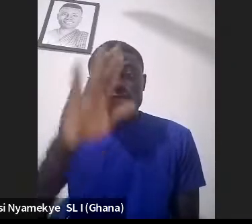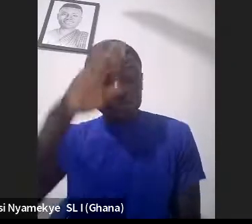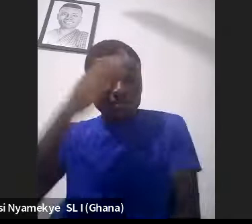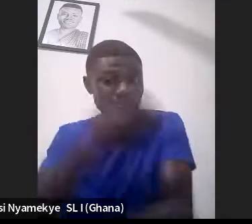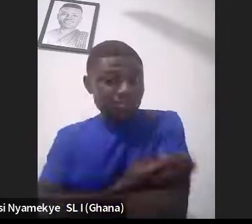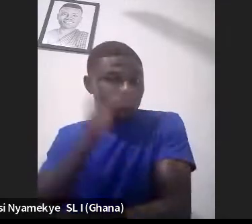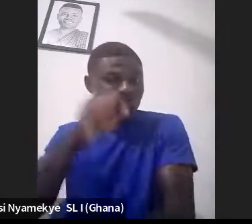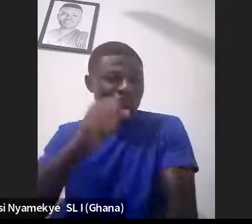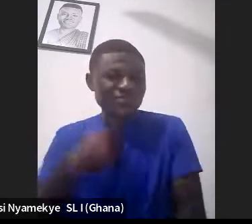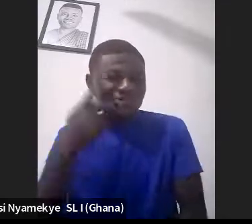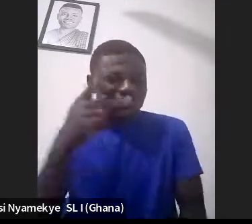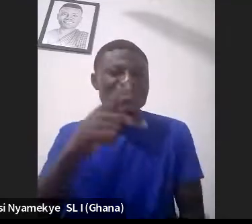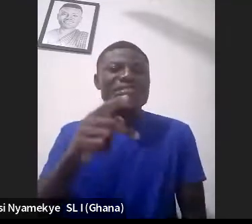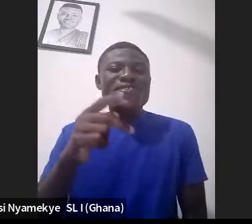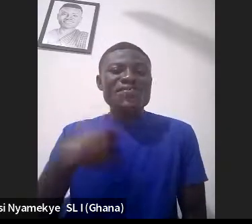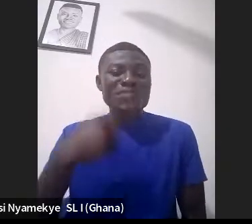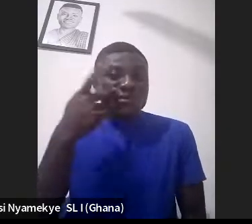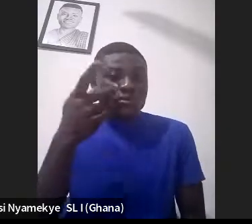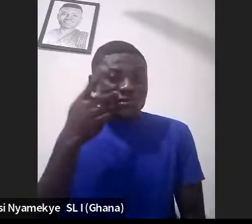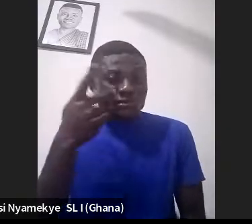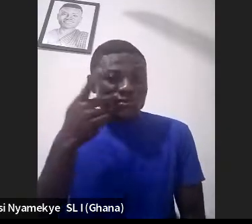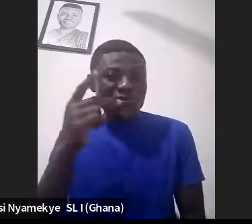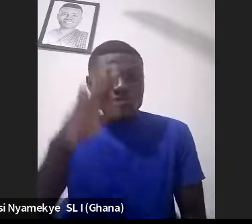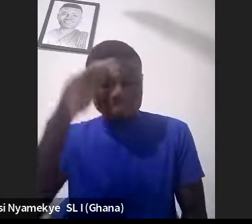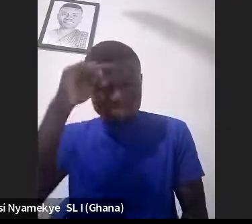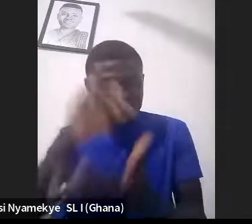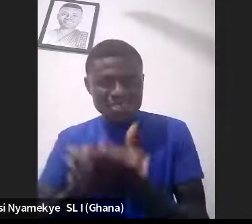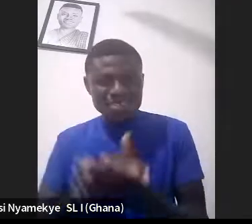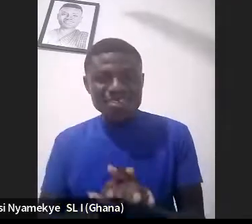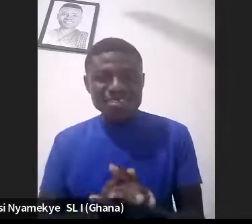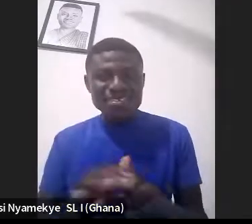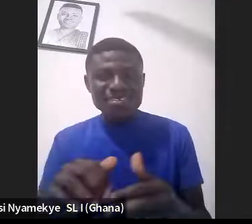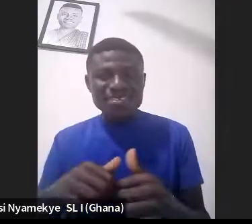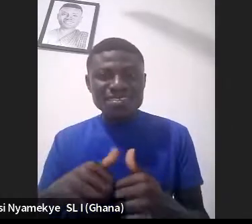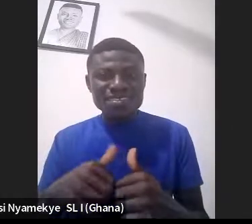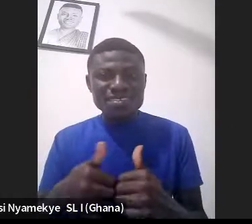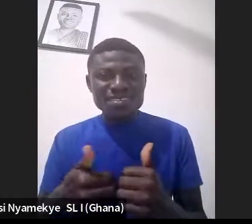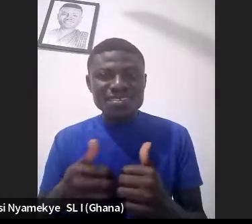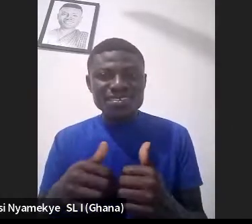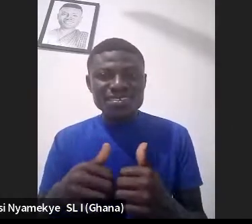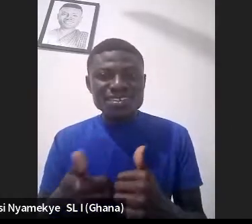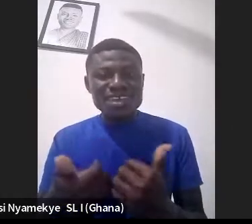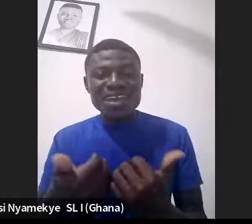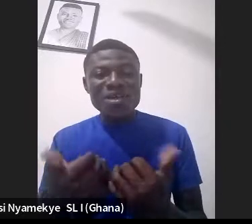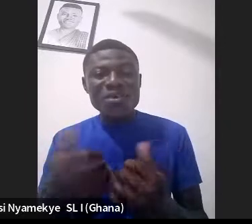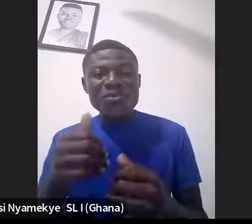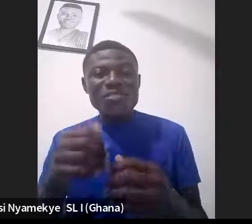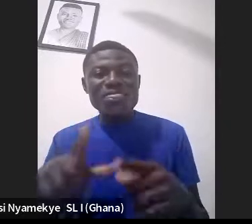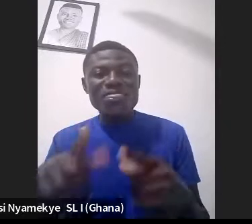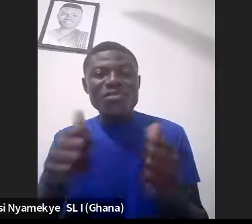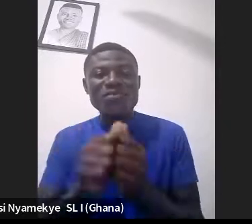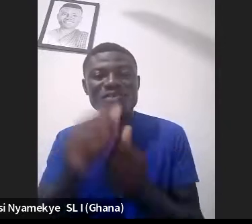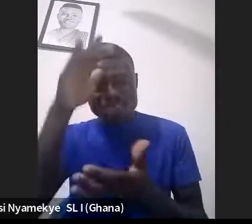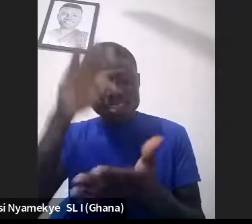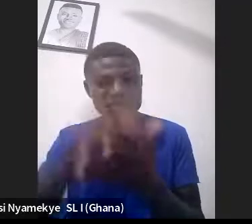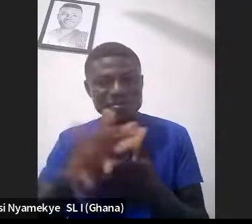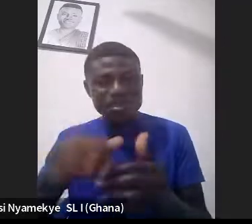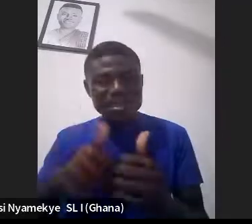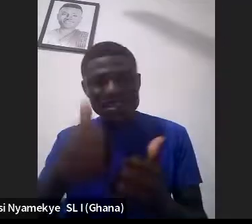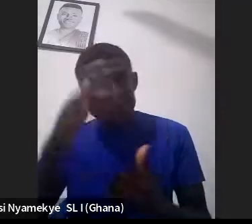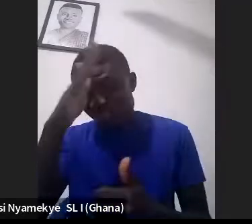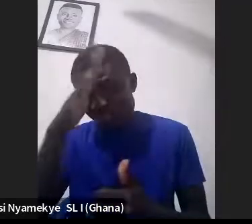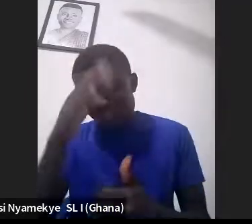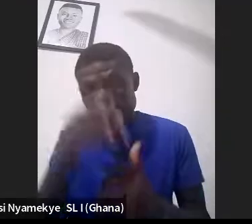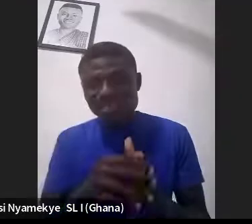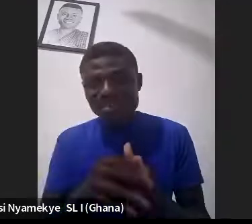Louis on the call. How has it been with Louis as well? Being the father, and I